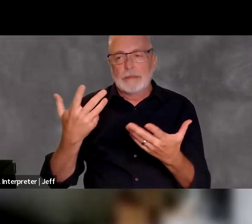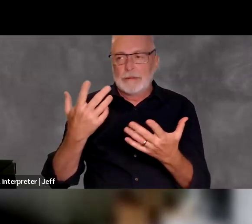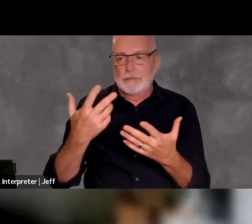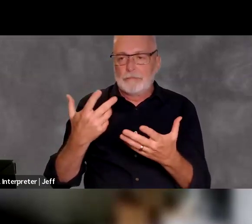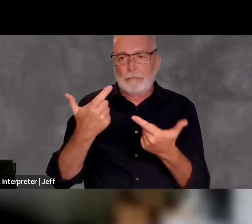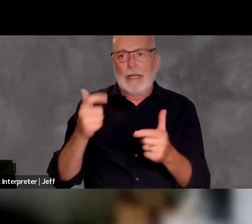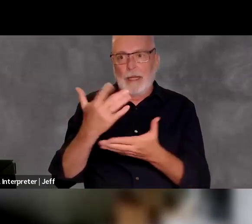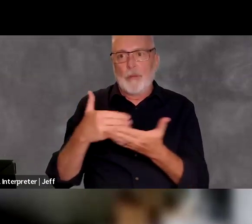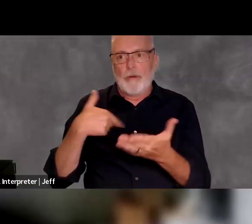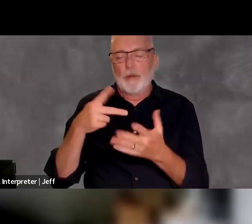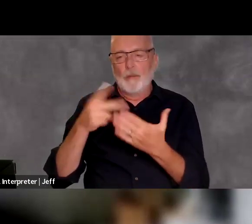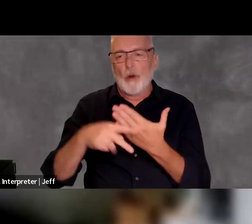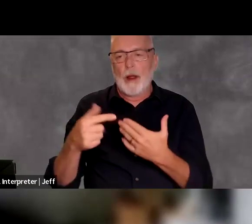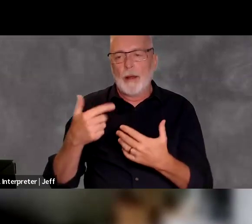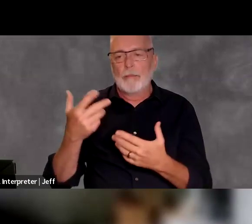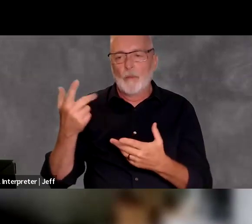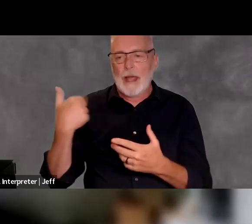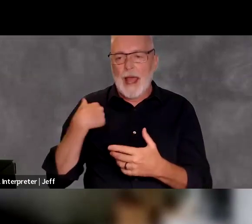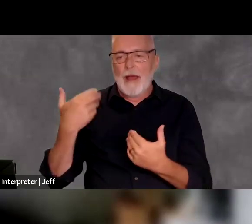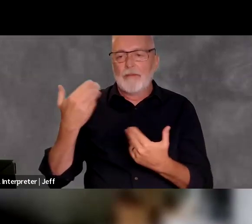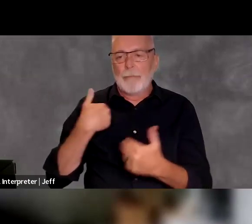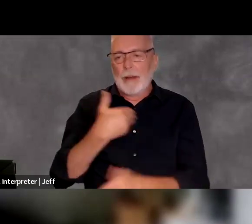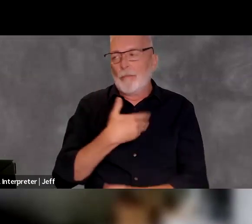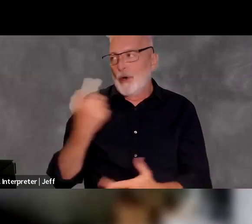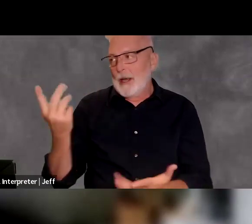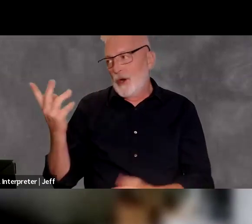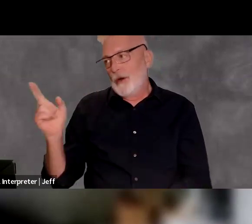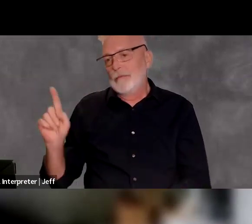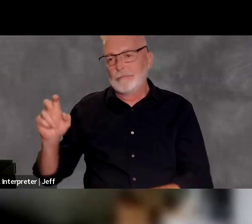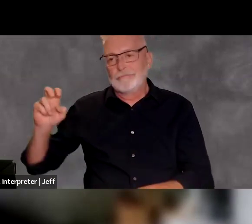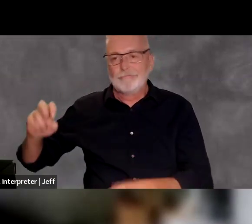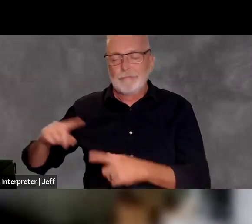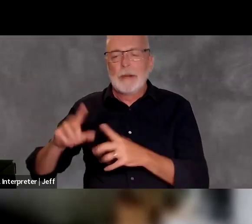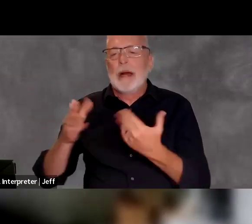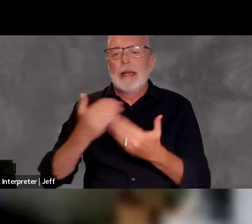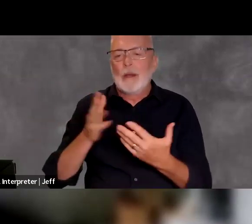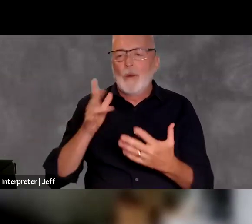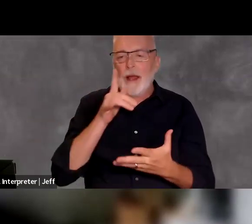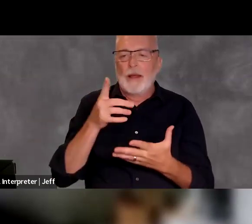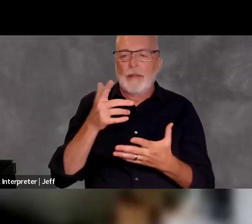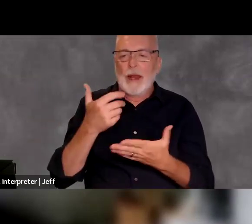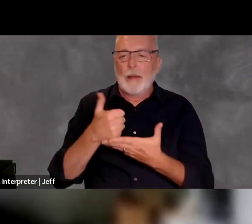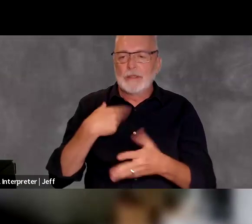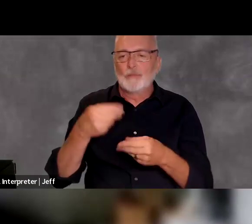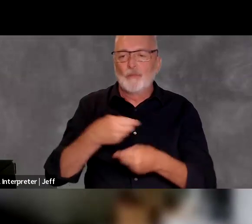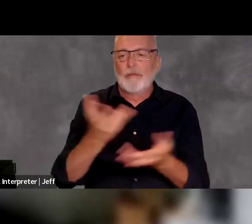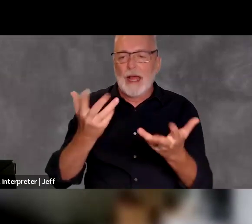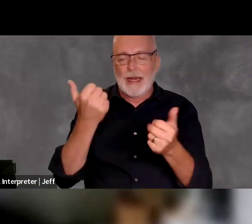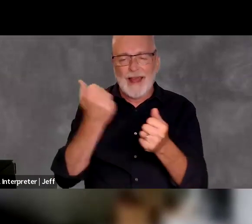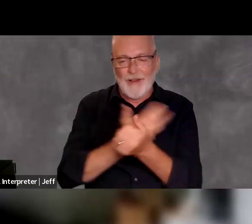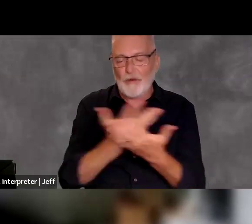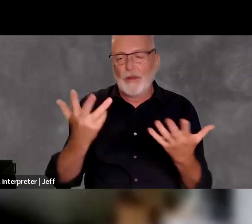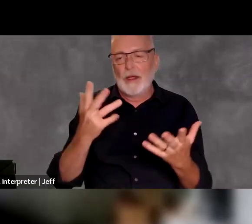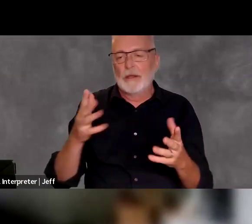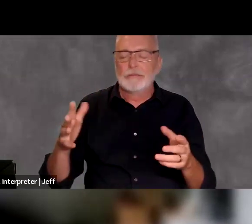program. I'm an AmeriCorps member right now, actually. So that way we're able to provide everything that I'm talking about today totally for